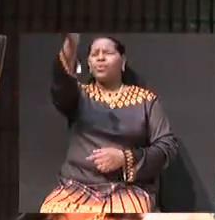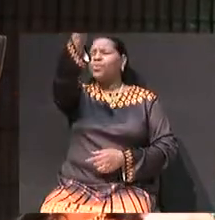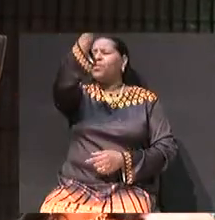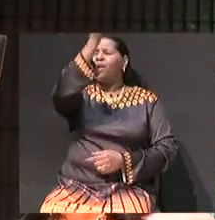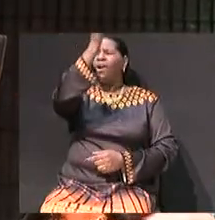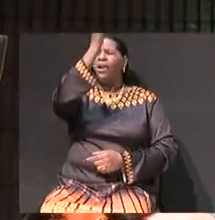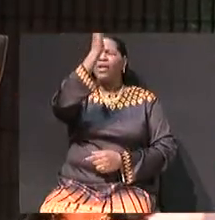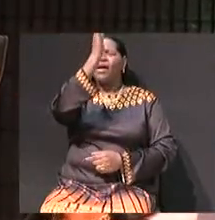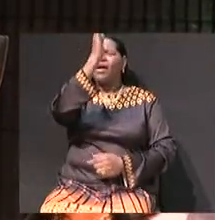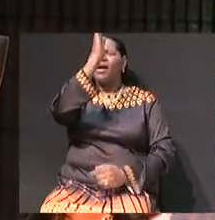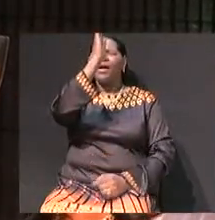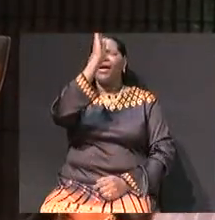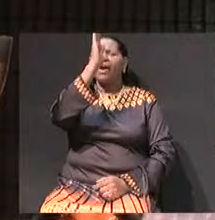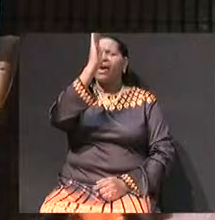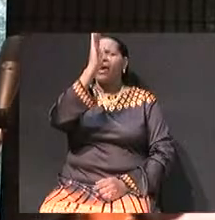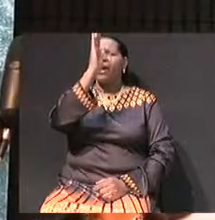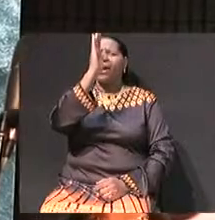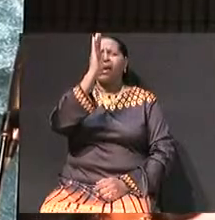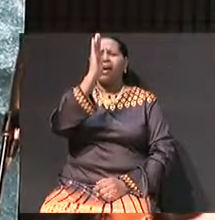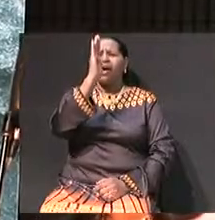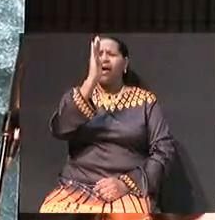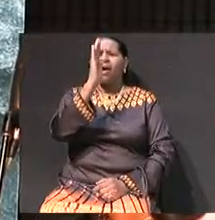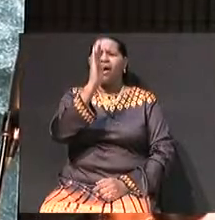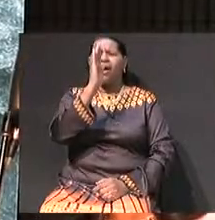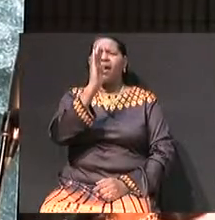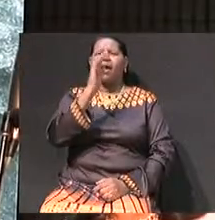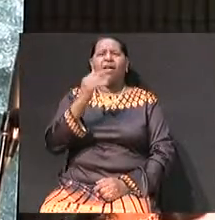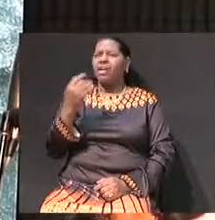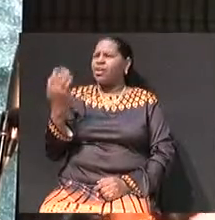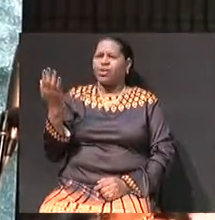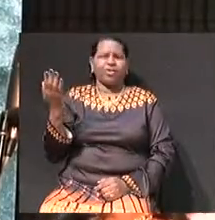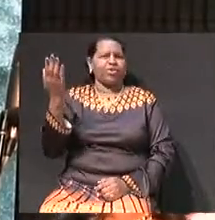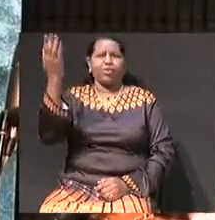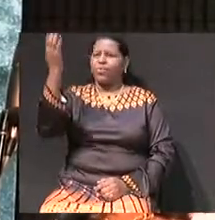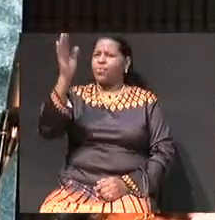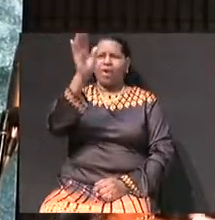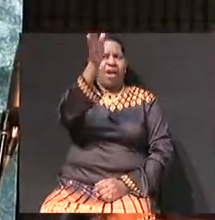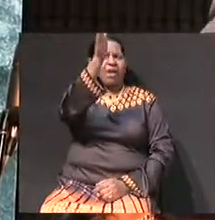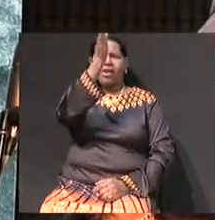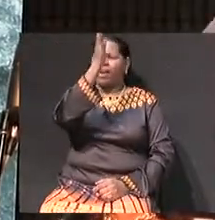God. Hey, you are God.